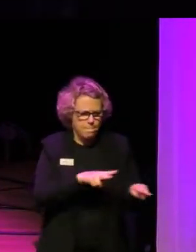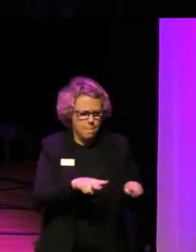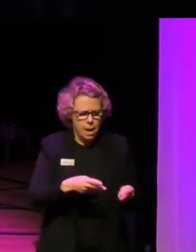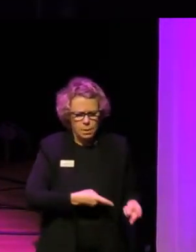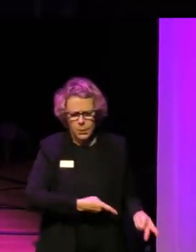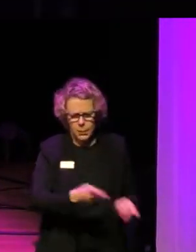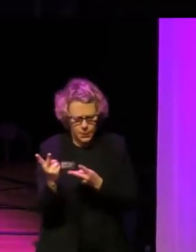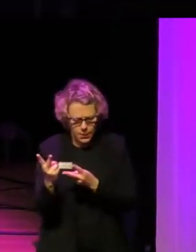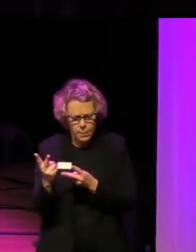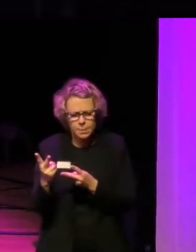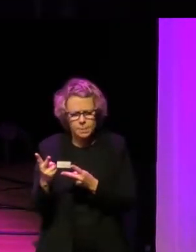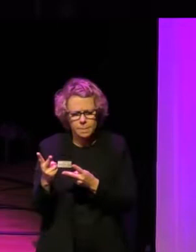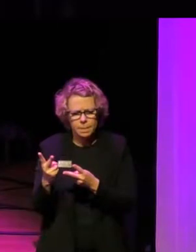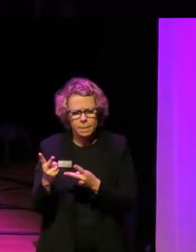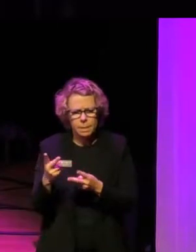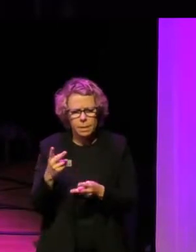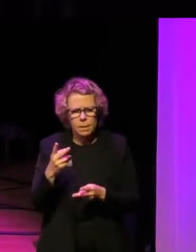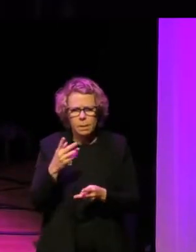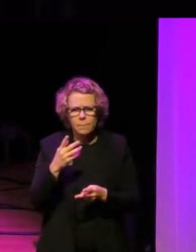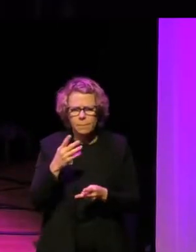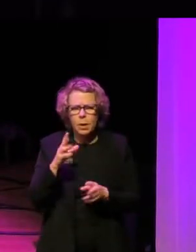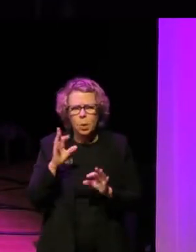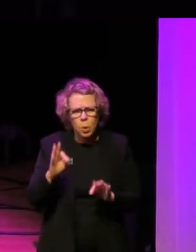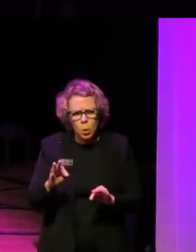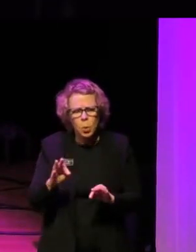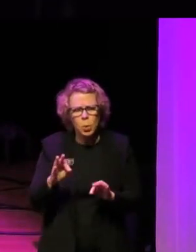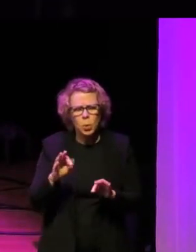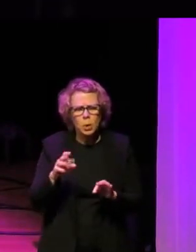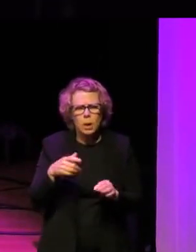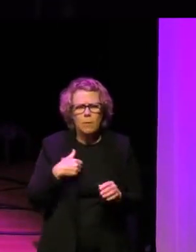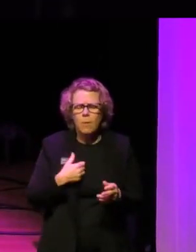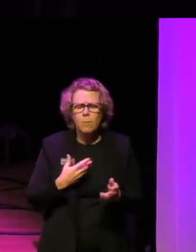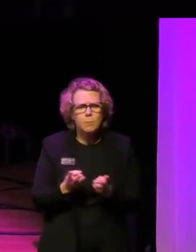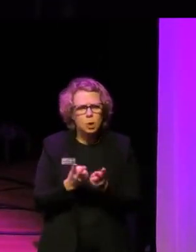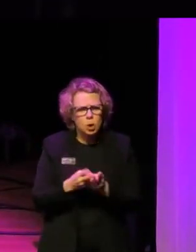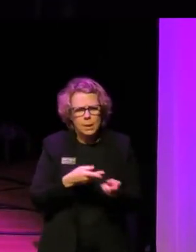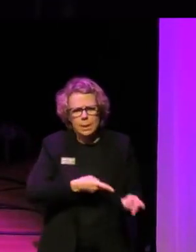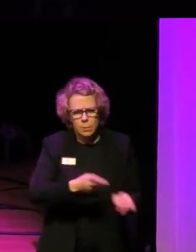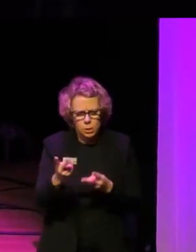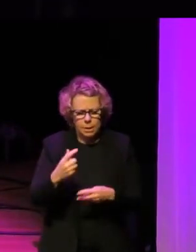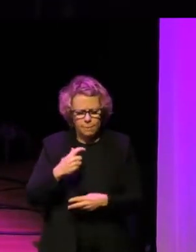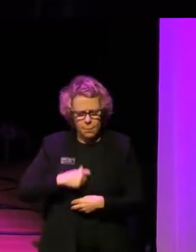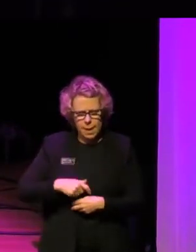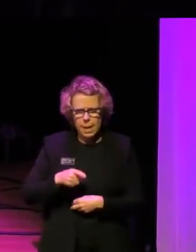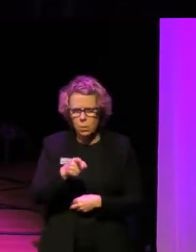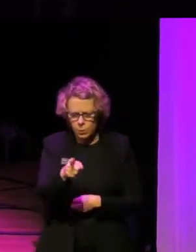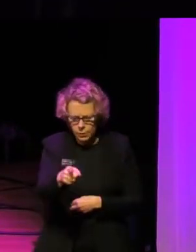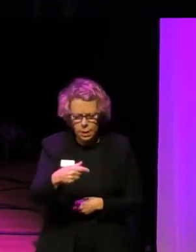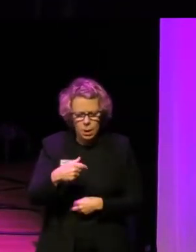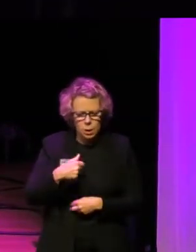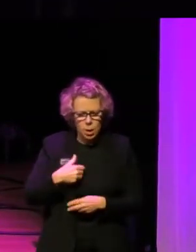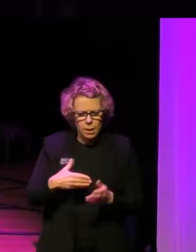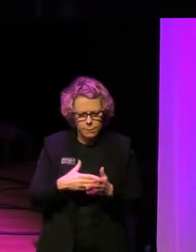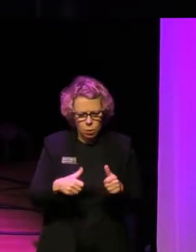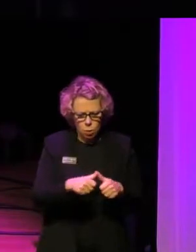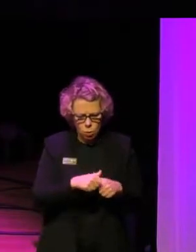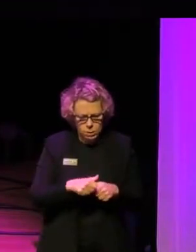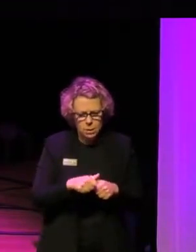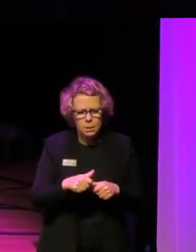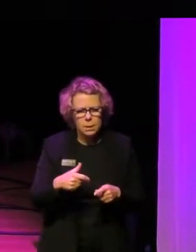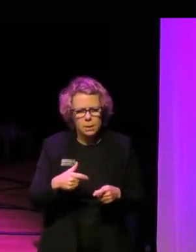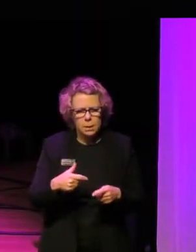does leading, though, to make democracy work for all mean for you and me? I come from an organization that we've just started.